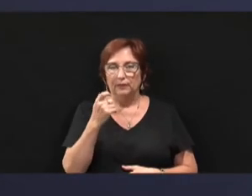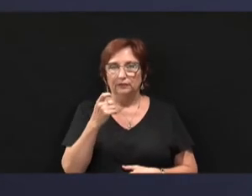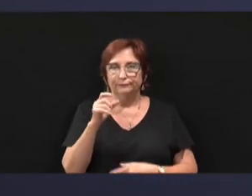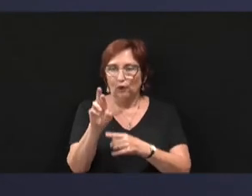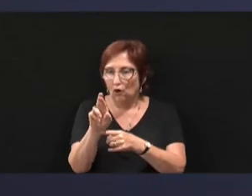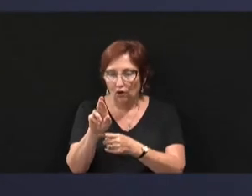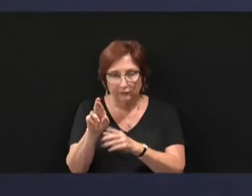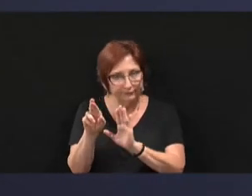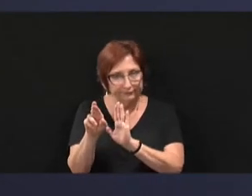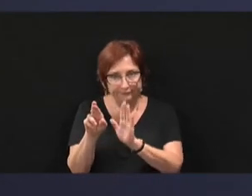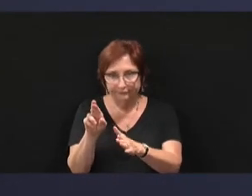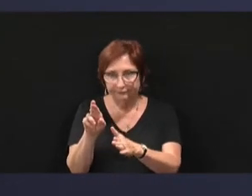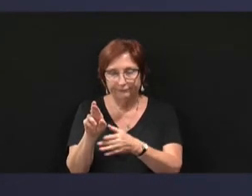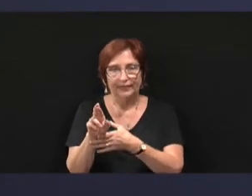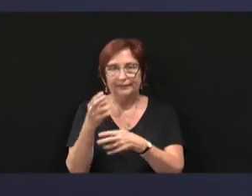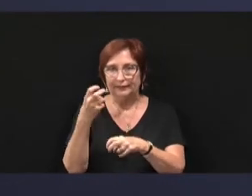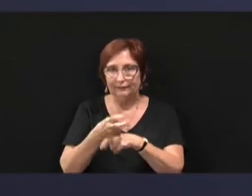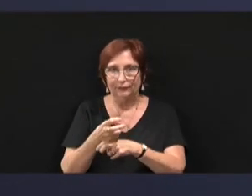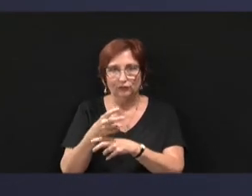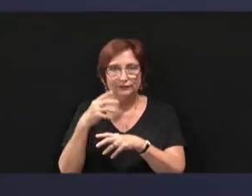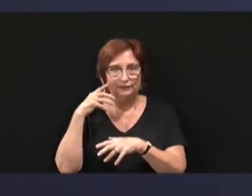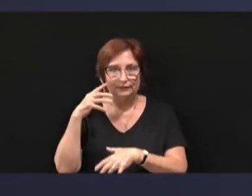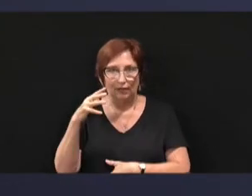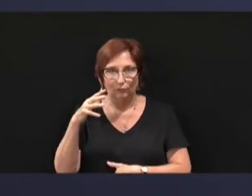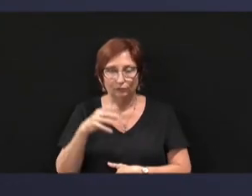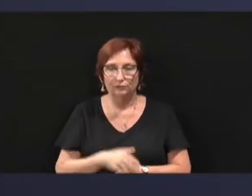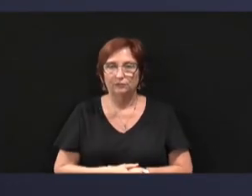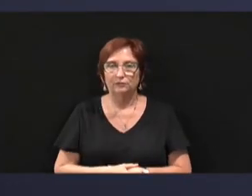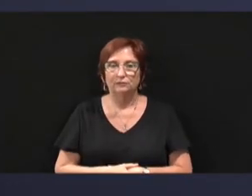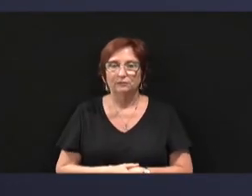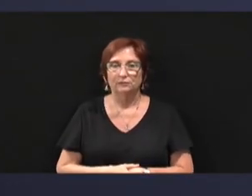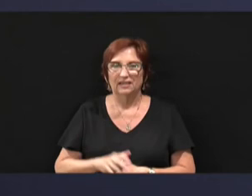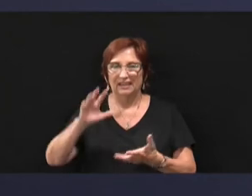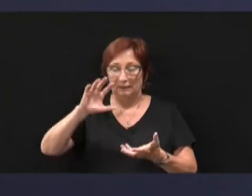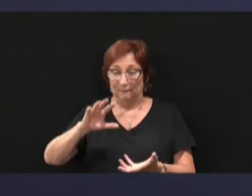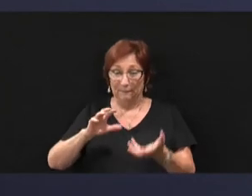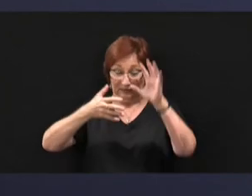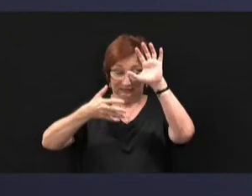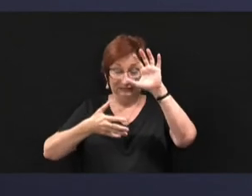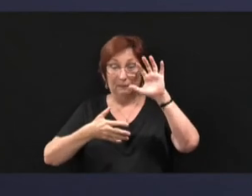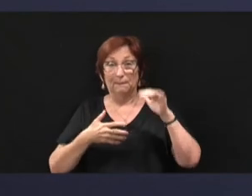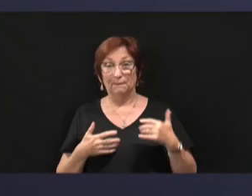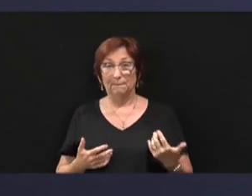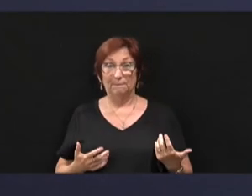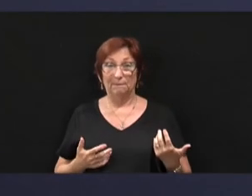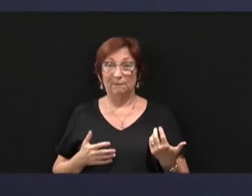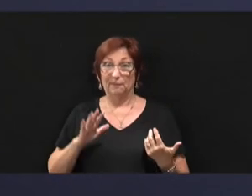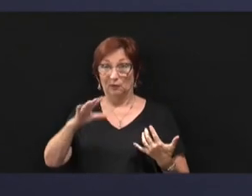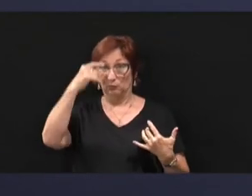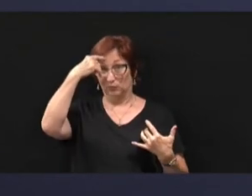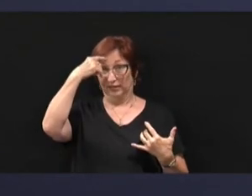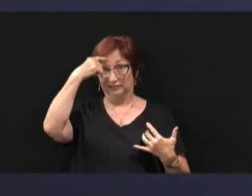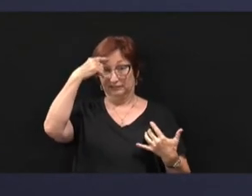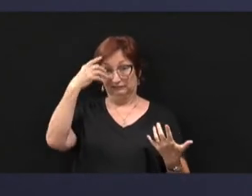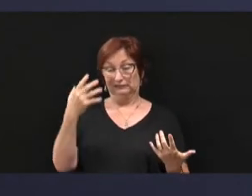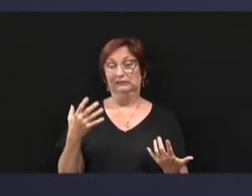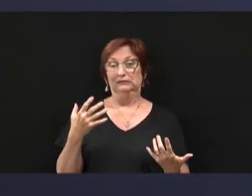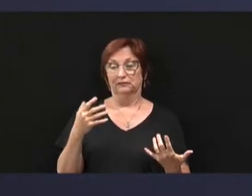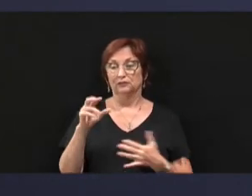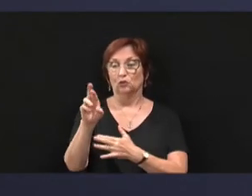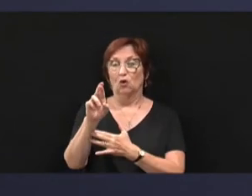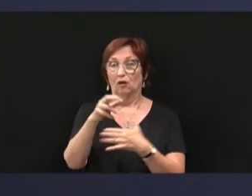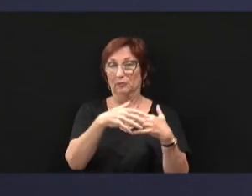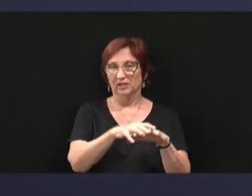R. It's a difficult sound and it messes up their little brains. So I do R